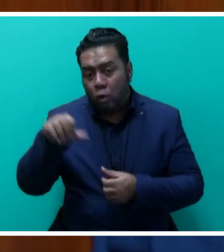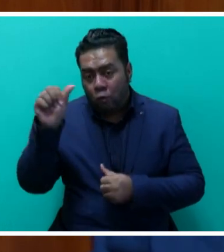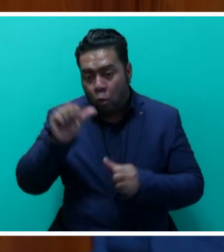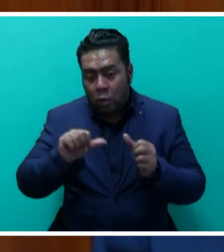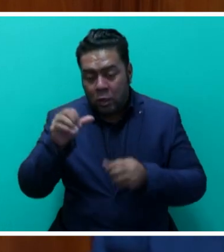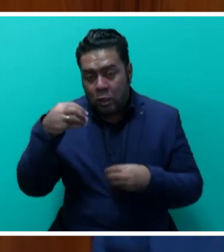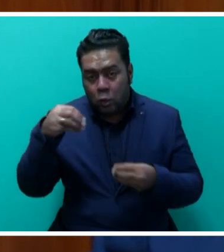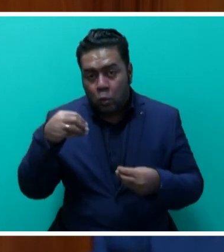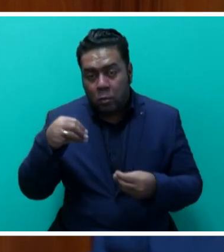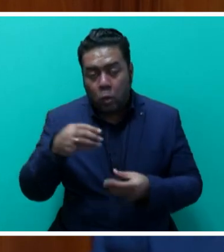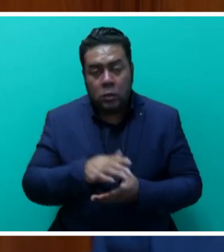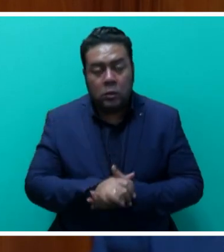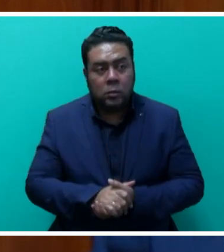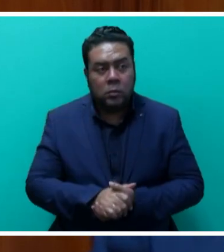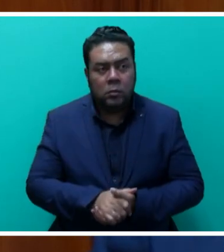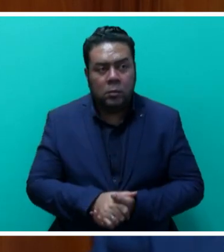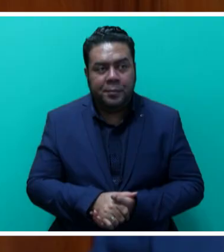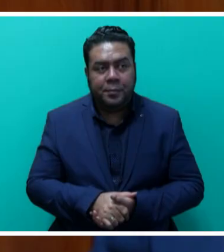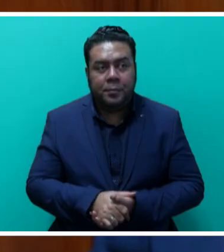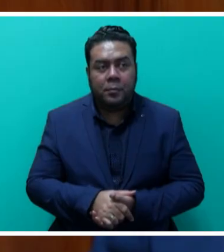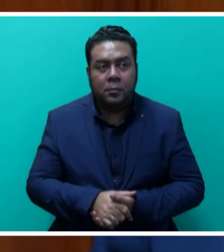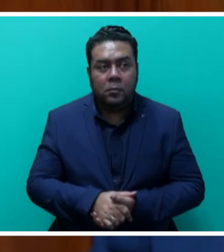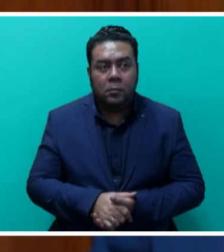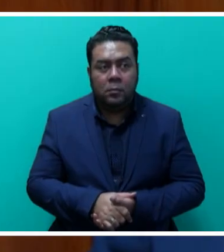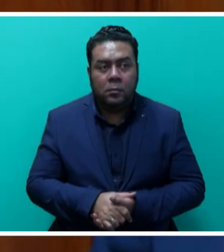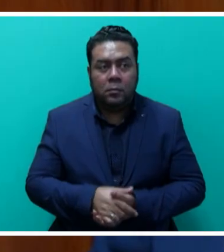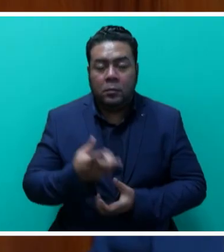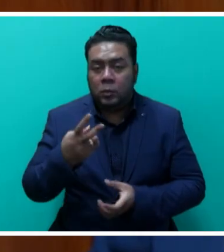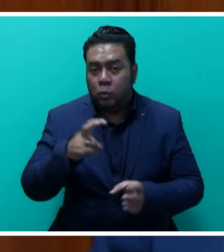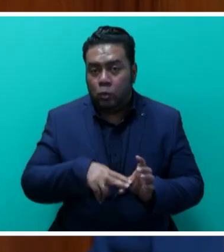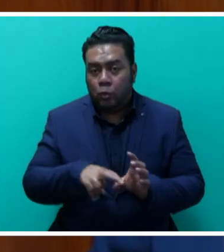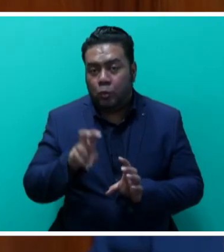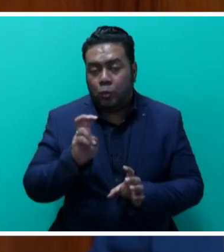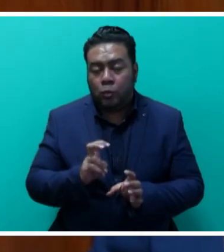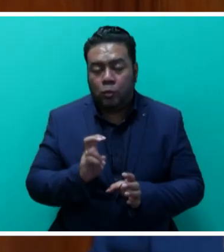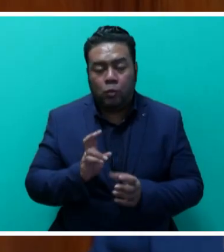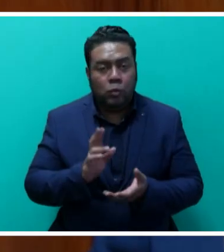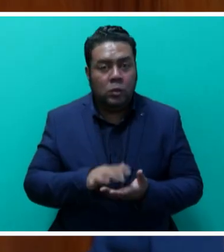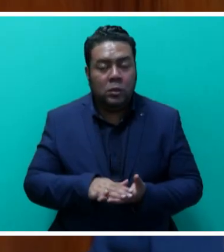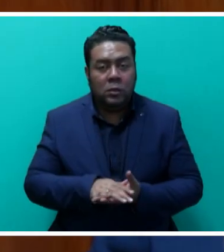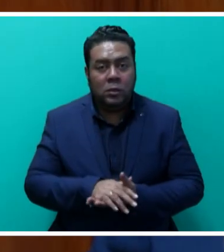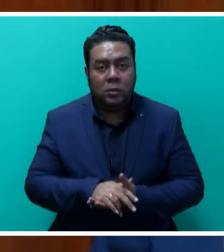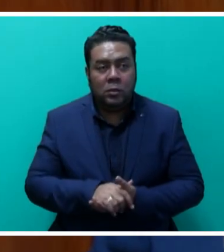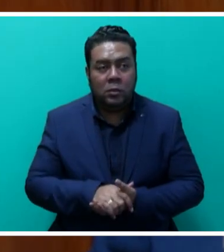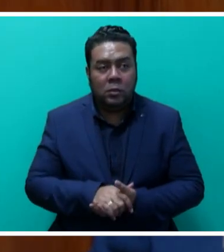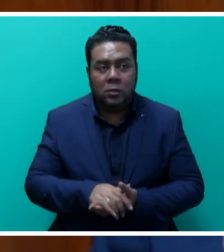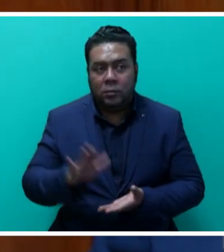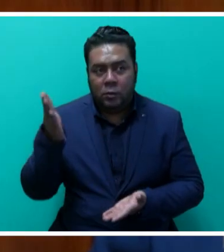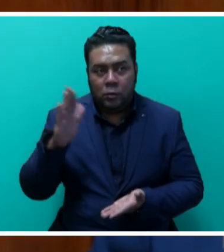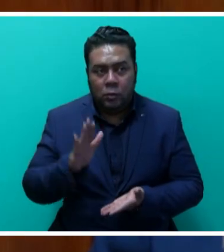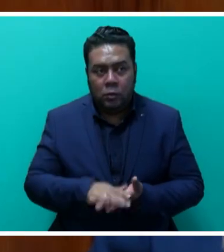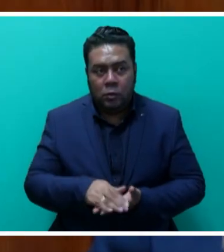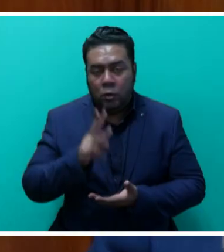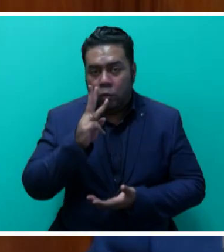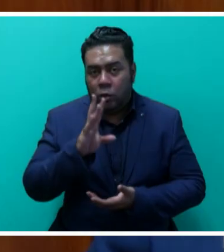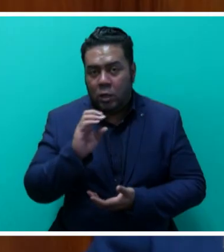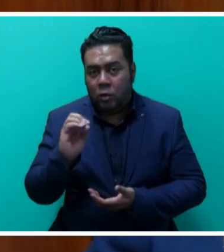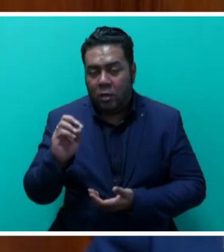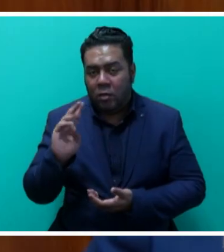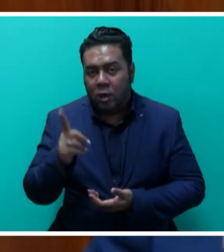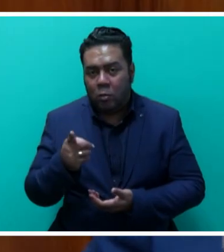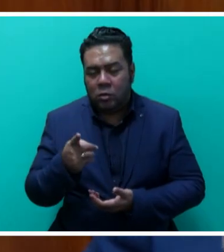and acquittals, as well as deregistration issues, the funds have been reduced to